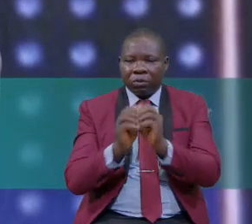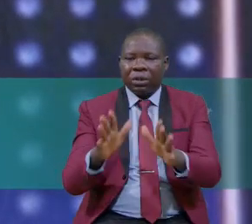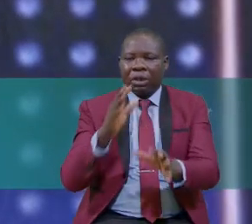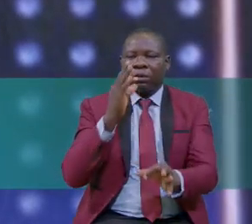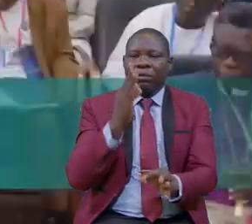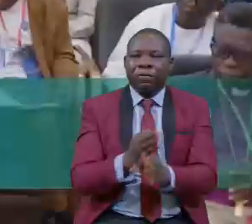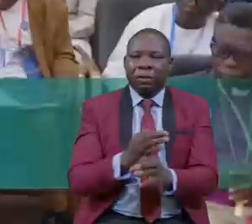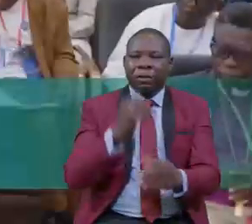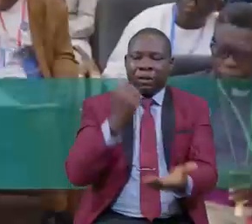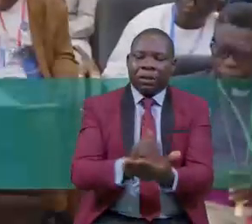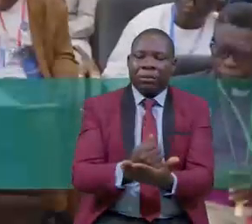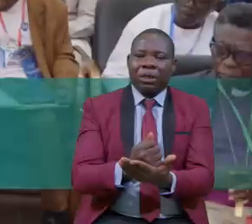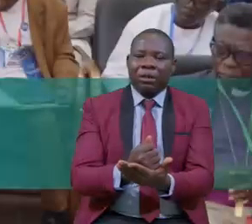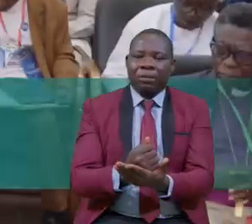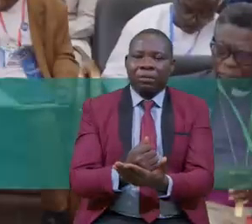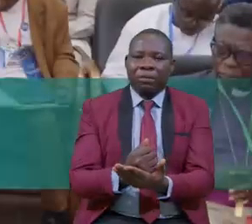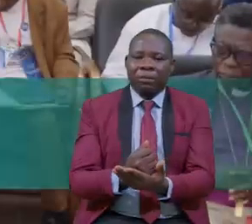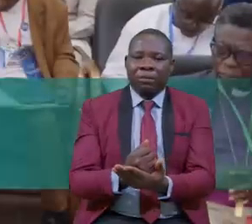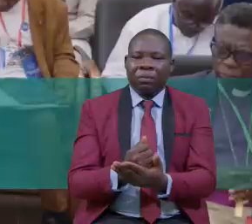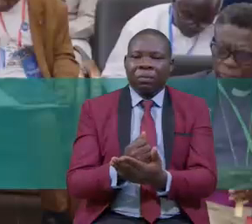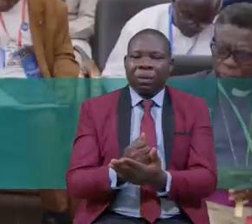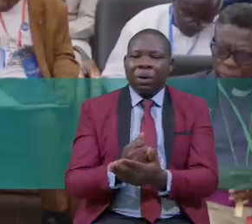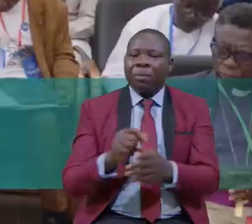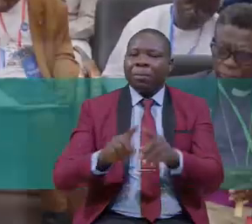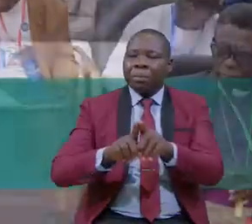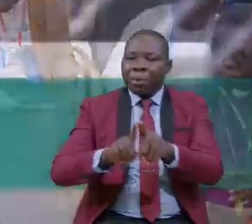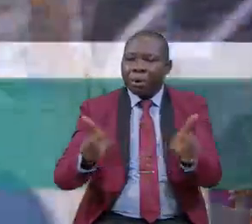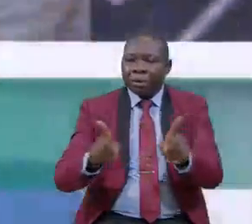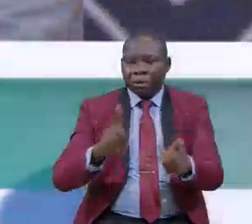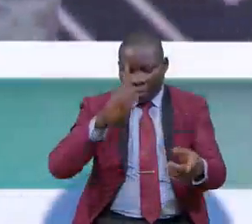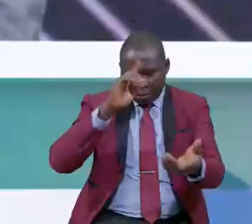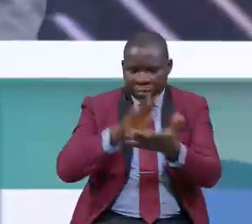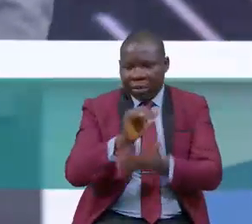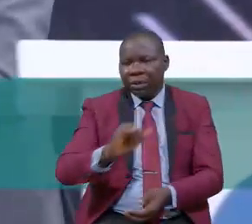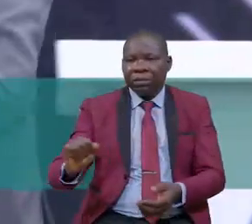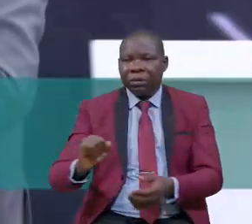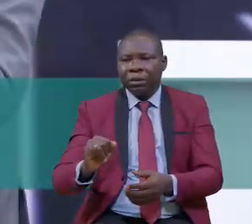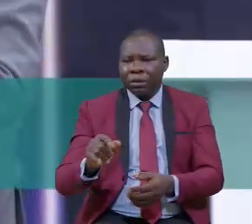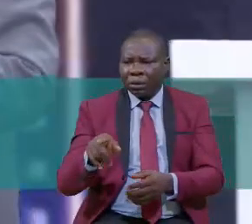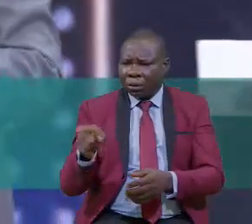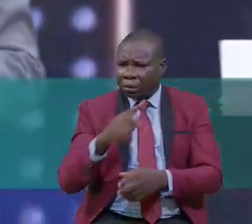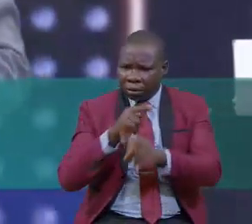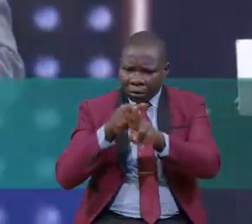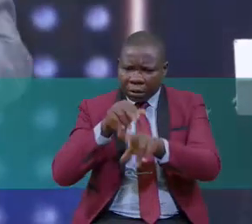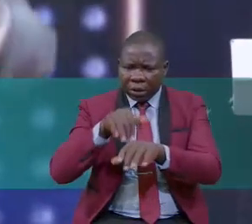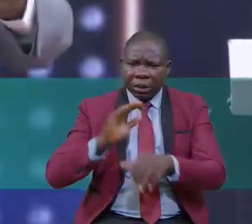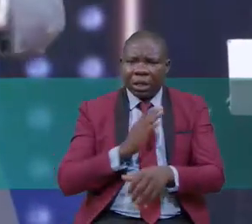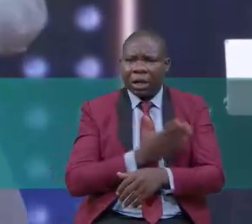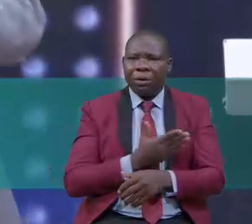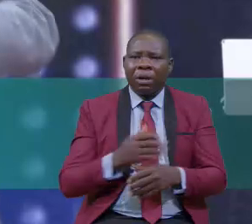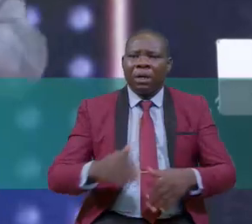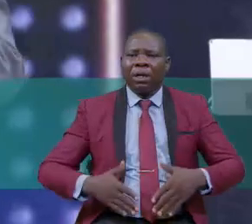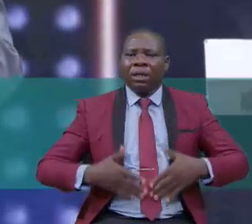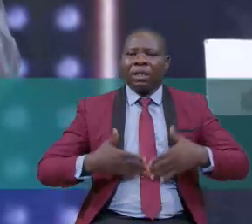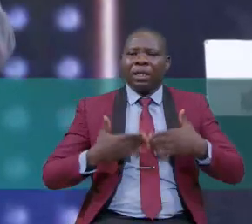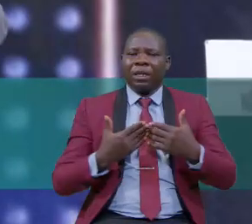Amen. But believing. You see, in our lives, that faithlessness will